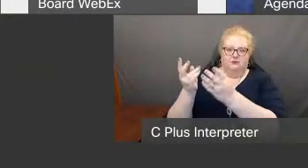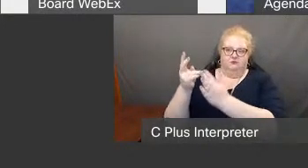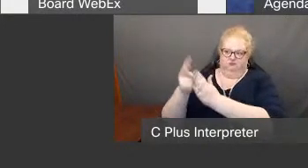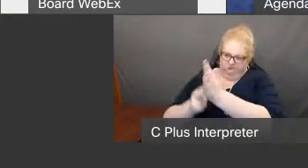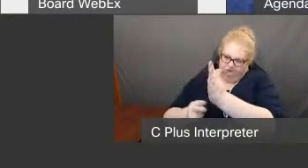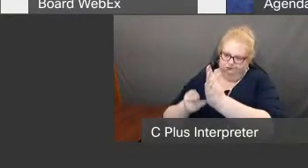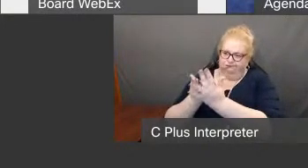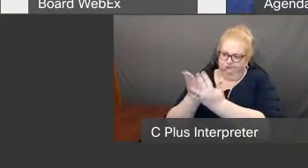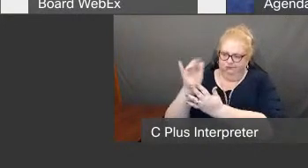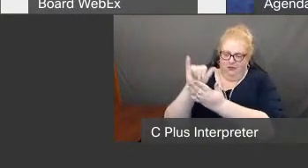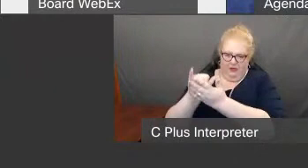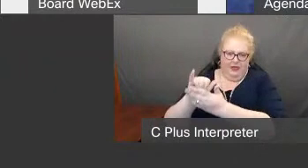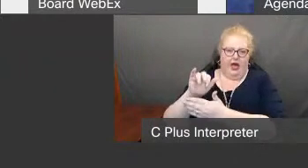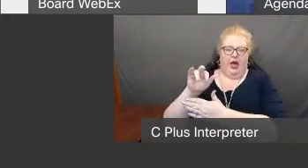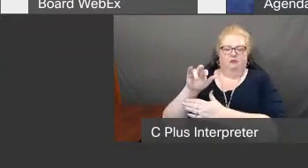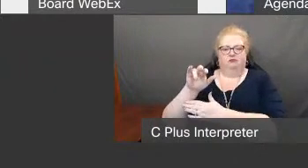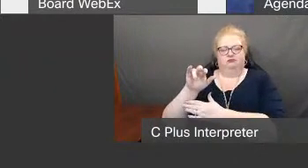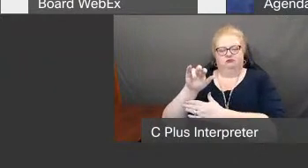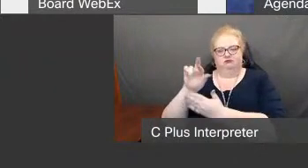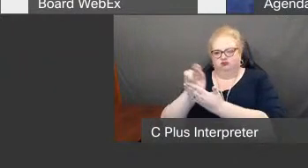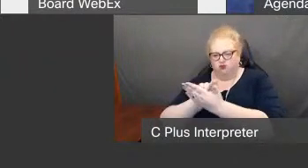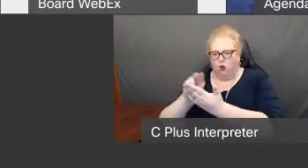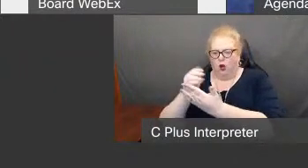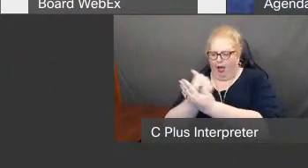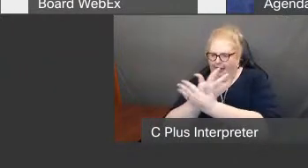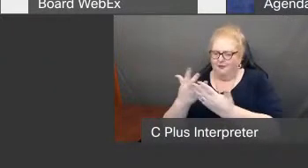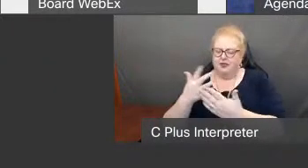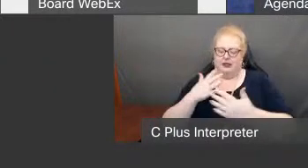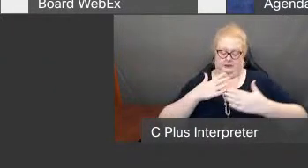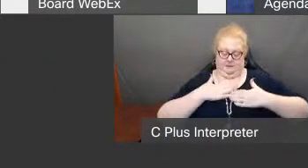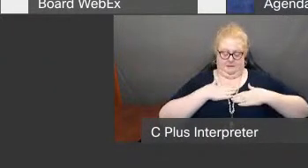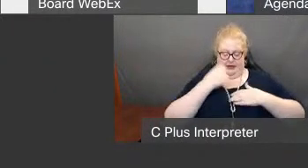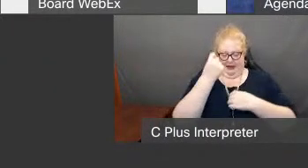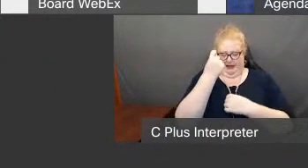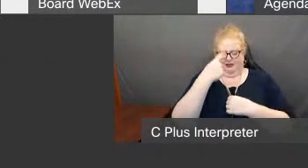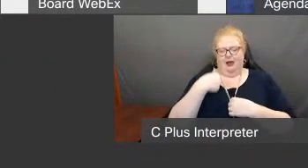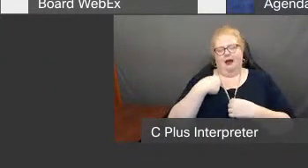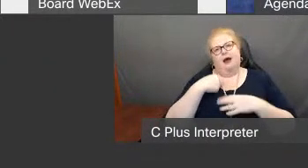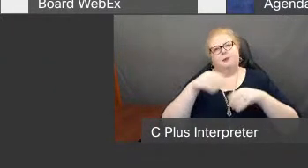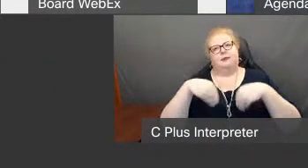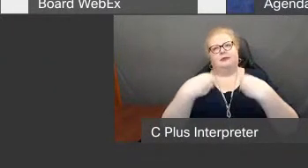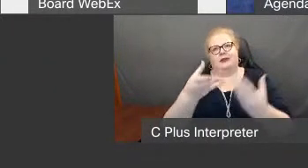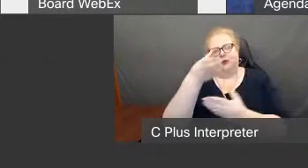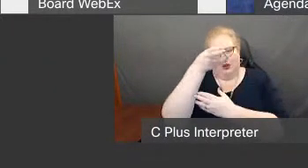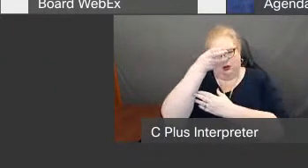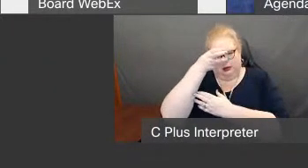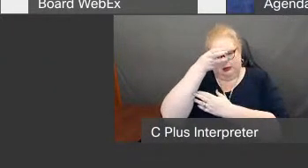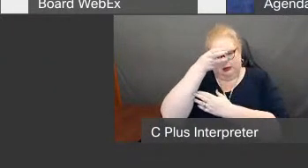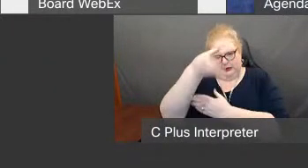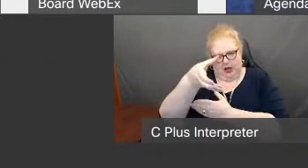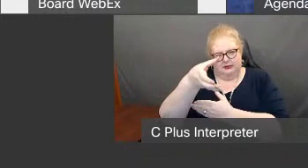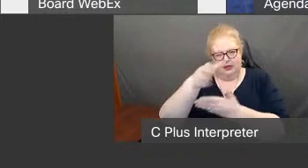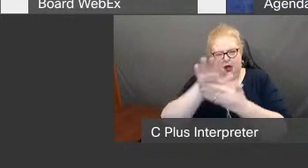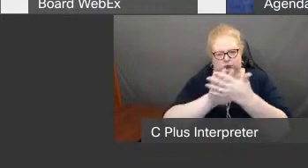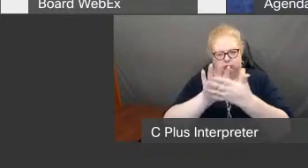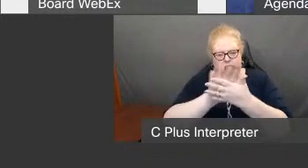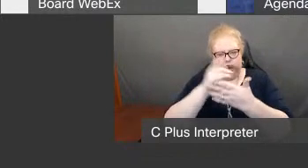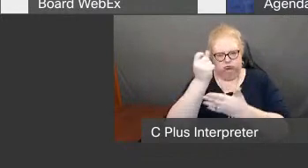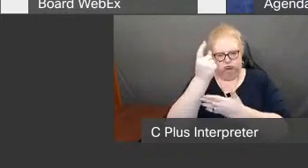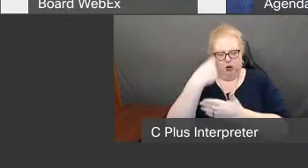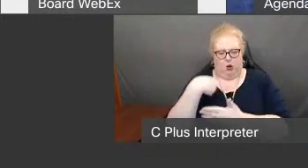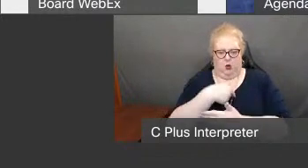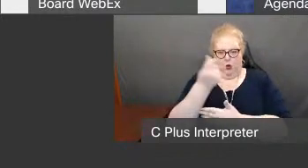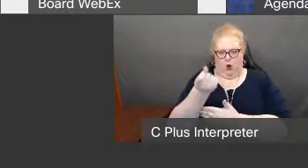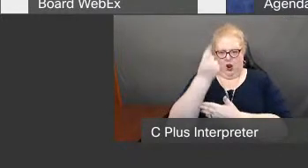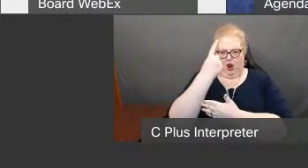what we all have to understand is, and I'll kind of give more of a concept. We all understand the concept